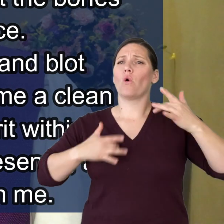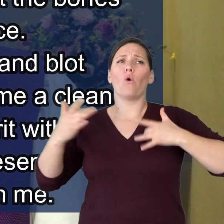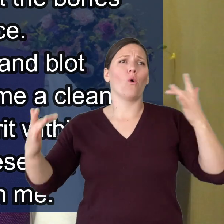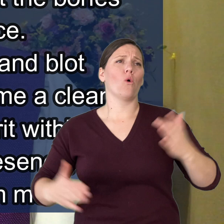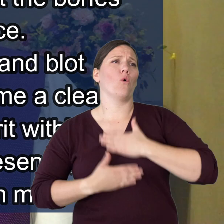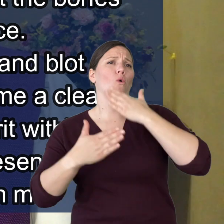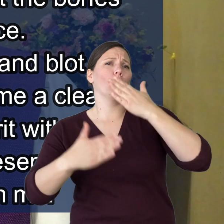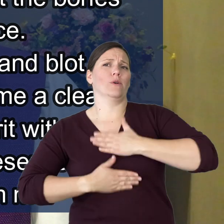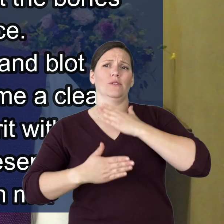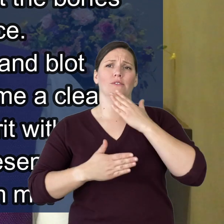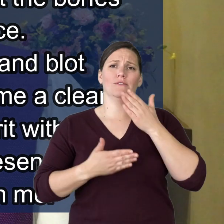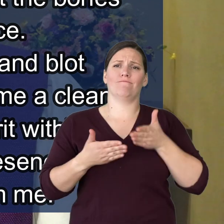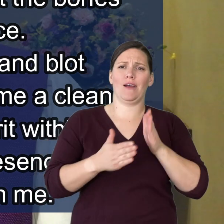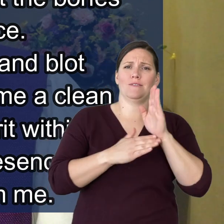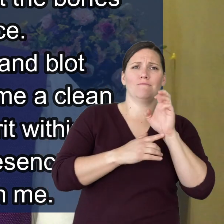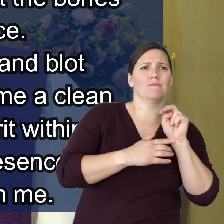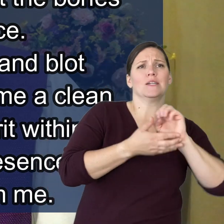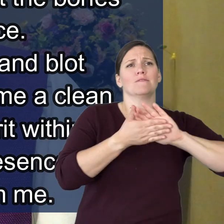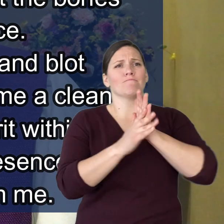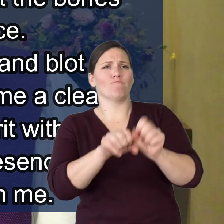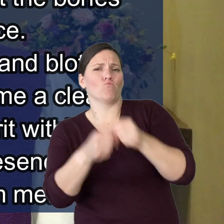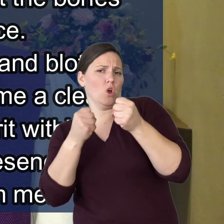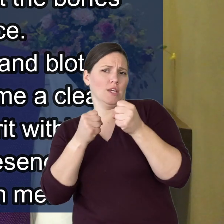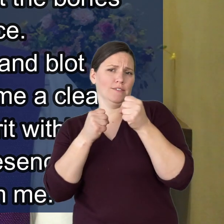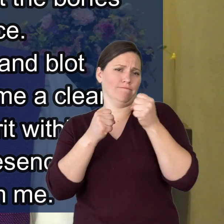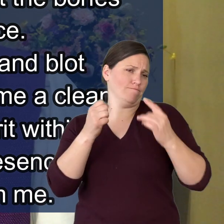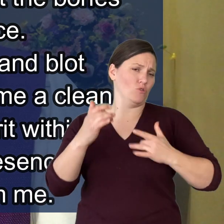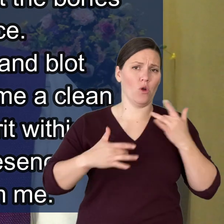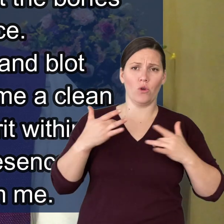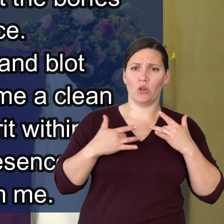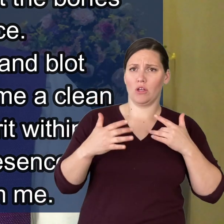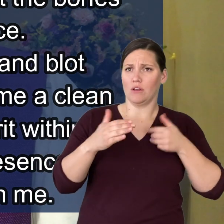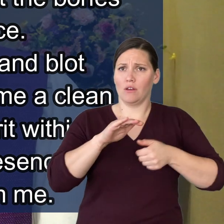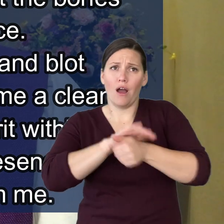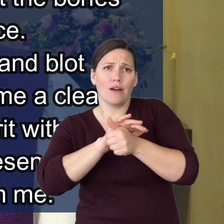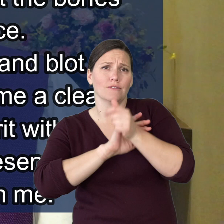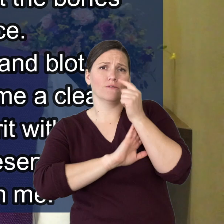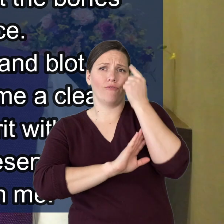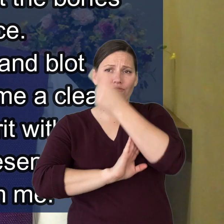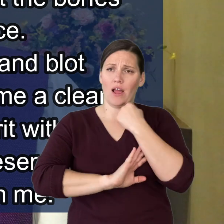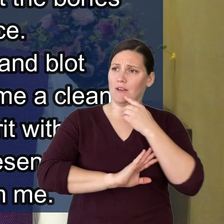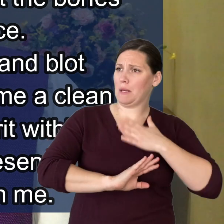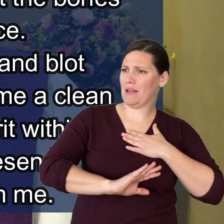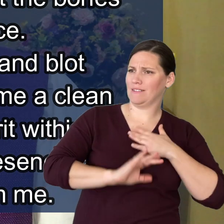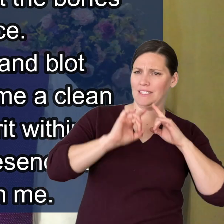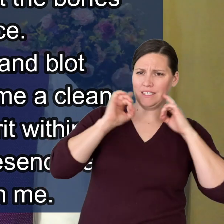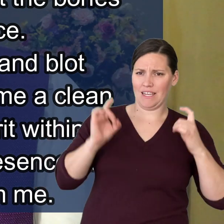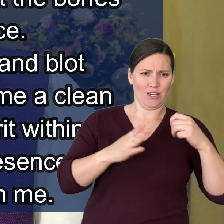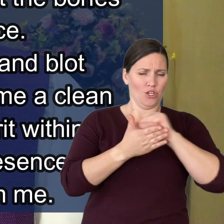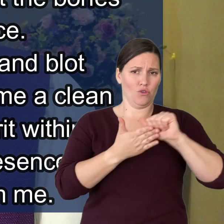and gladness. Let the bones that have been broken rejoice. Hide your face from my